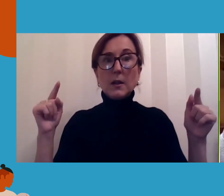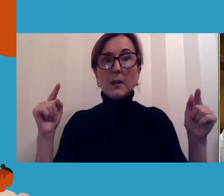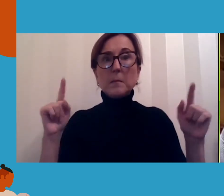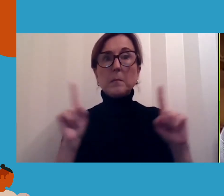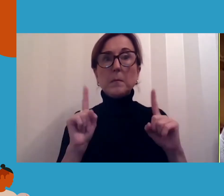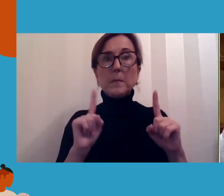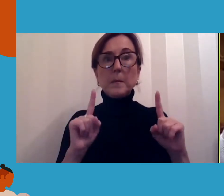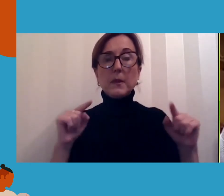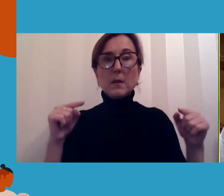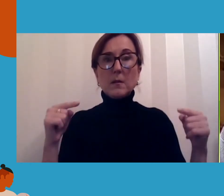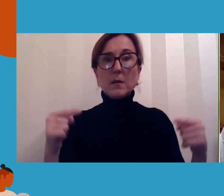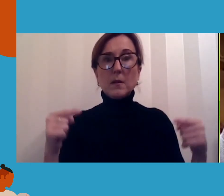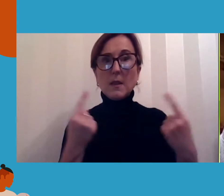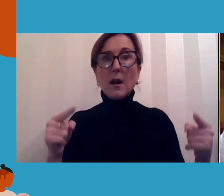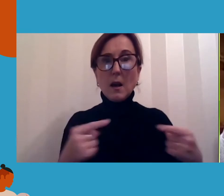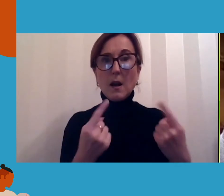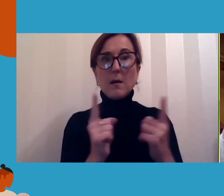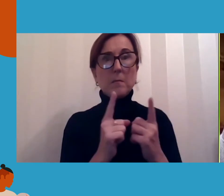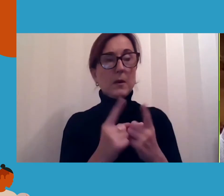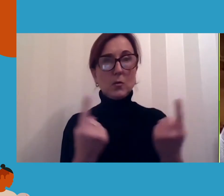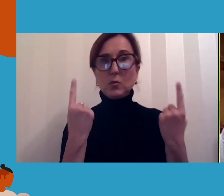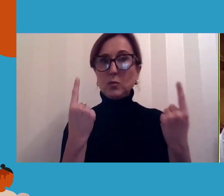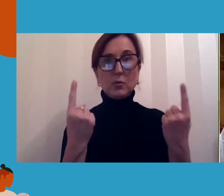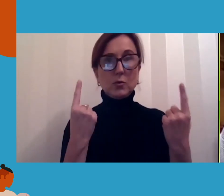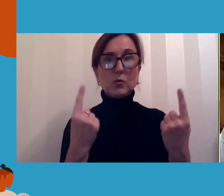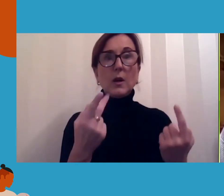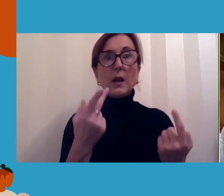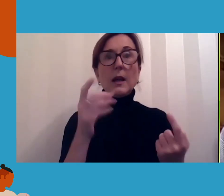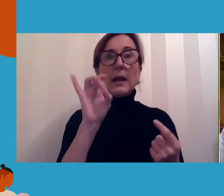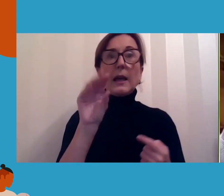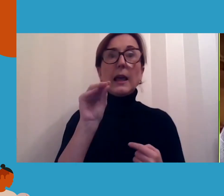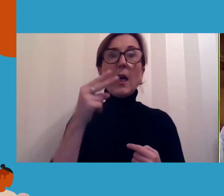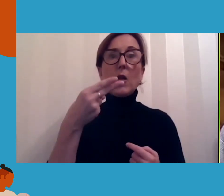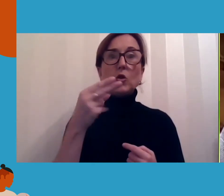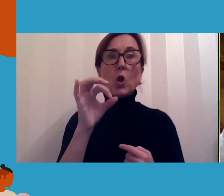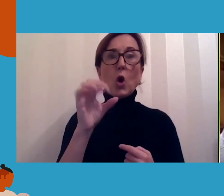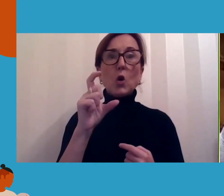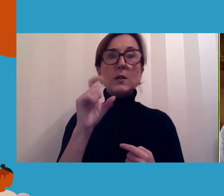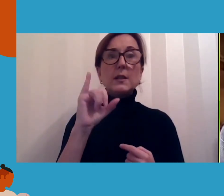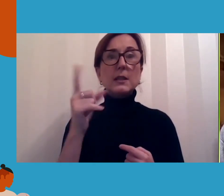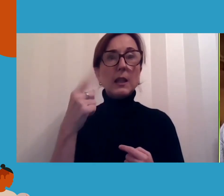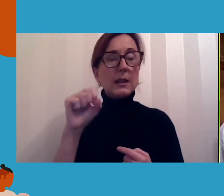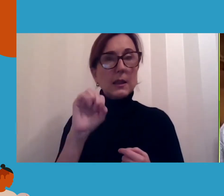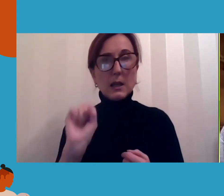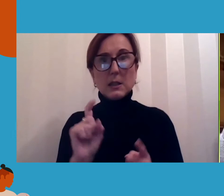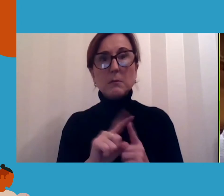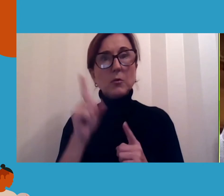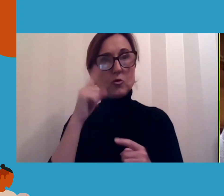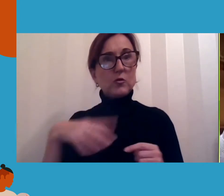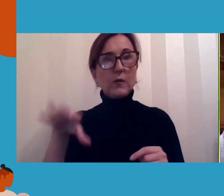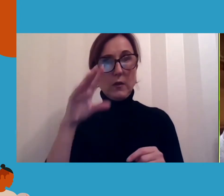These include incitement against any national, racial, ethnic, religious, or other groups of persons,